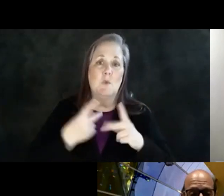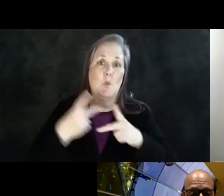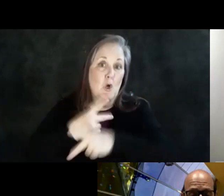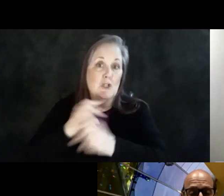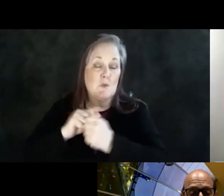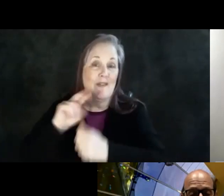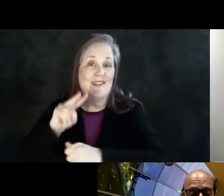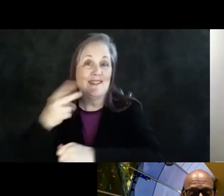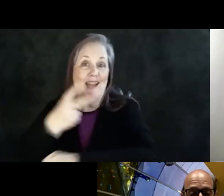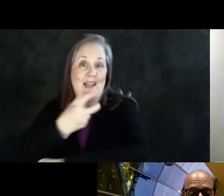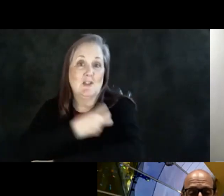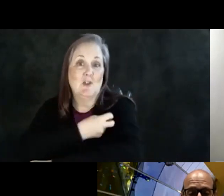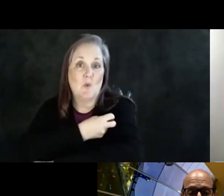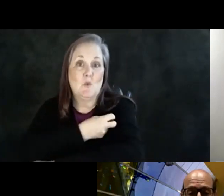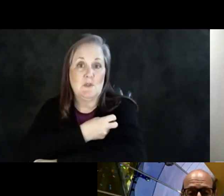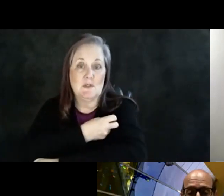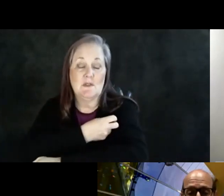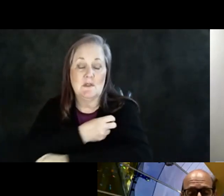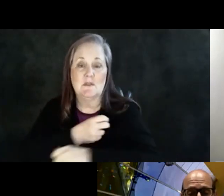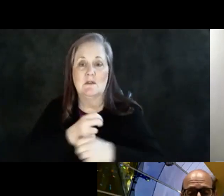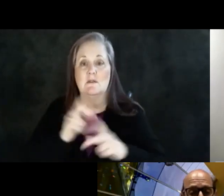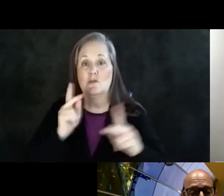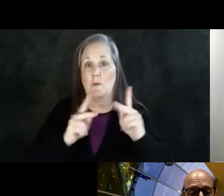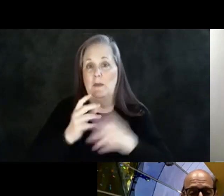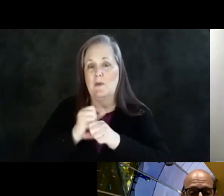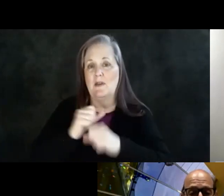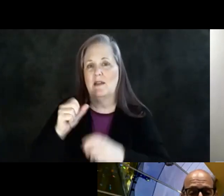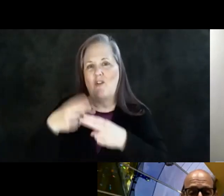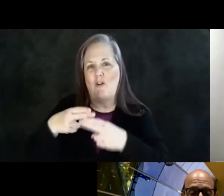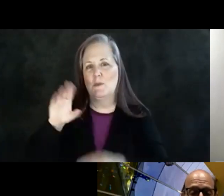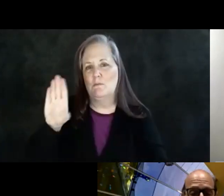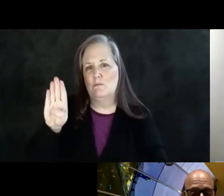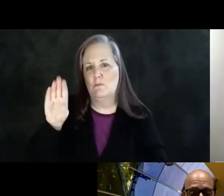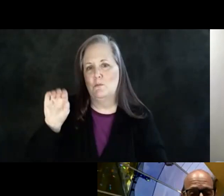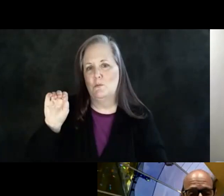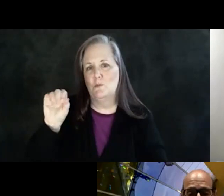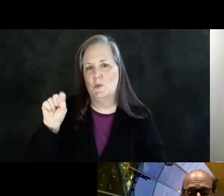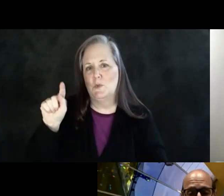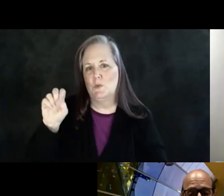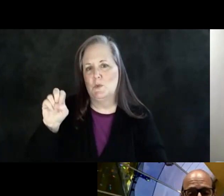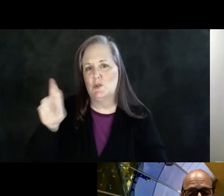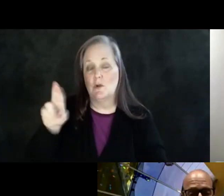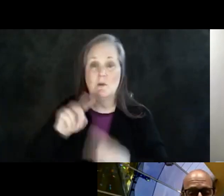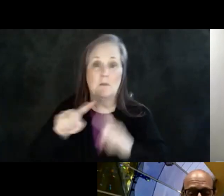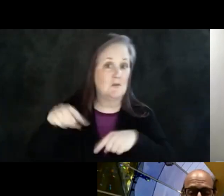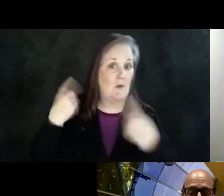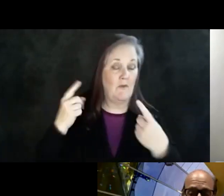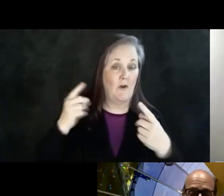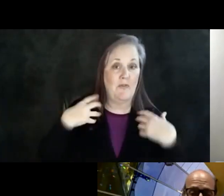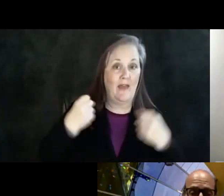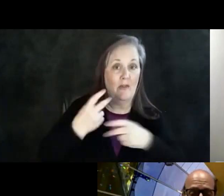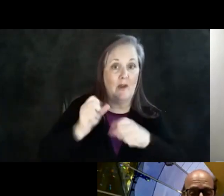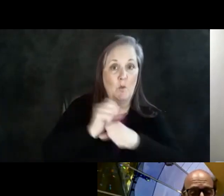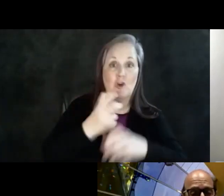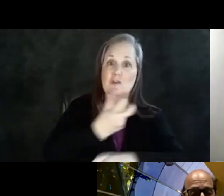second dose as people get a booster. But again, our healthcare worker experience has been that